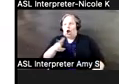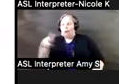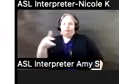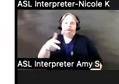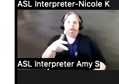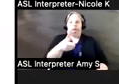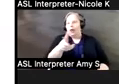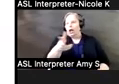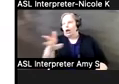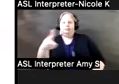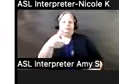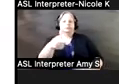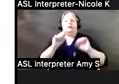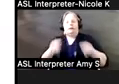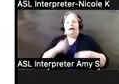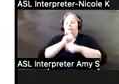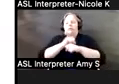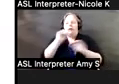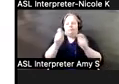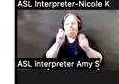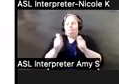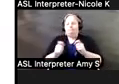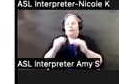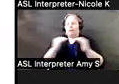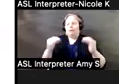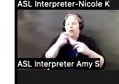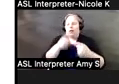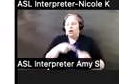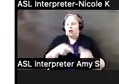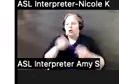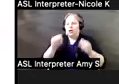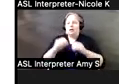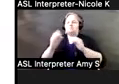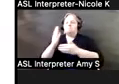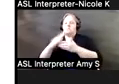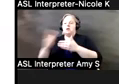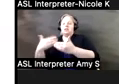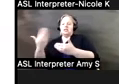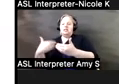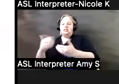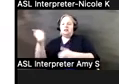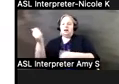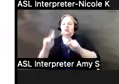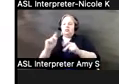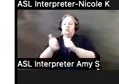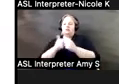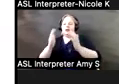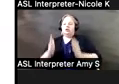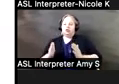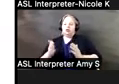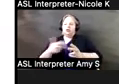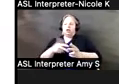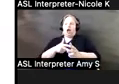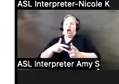on. You can also adjust the difficulty level significantly. So you can make it so all the other racers are a lot